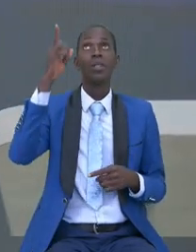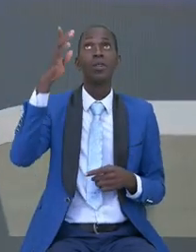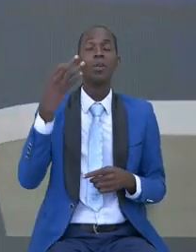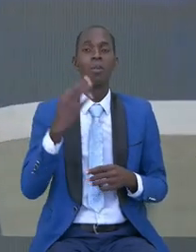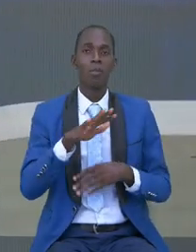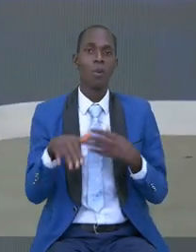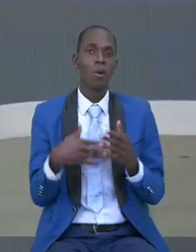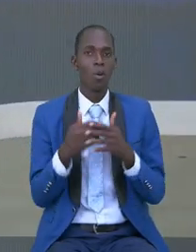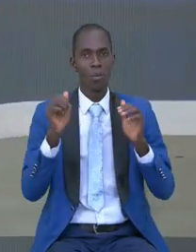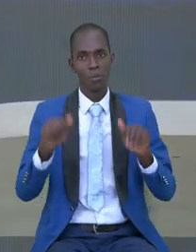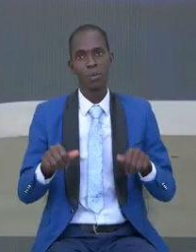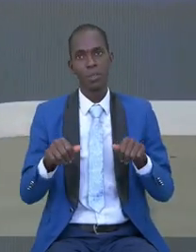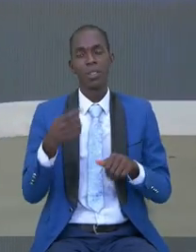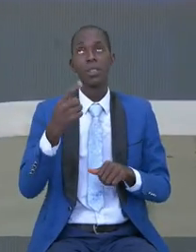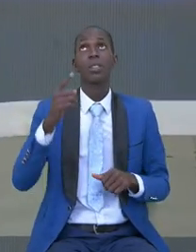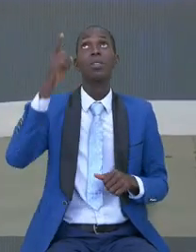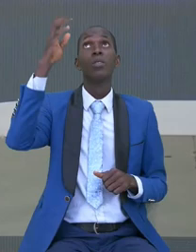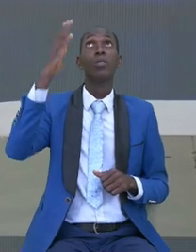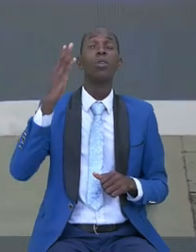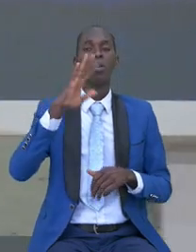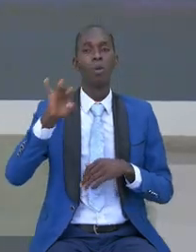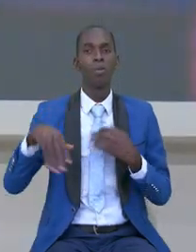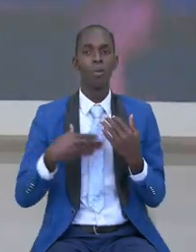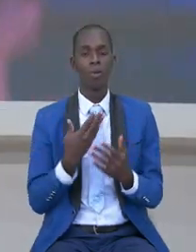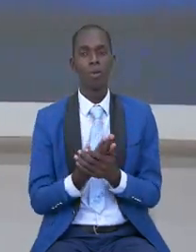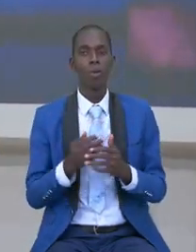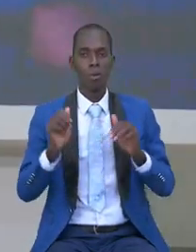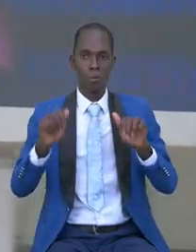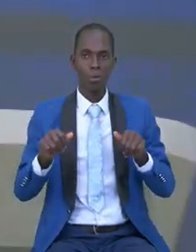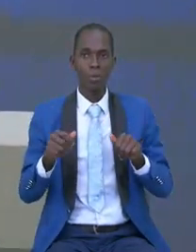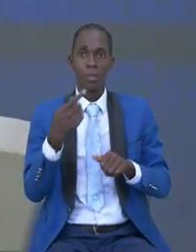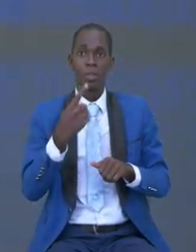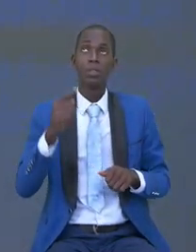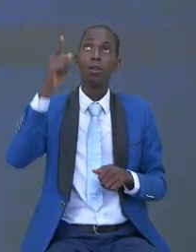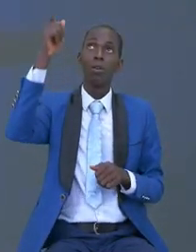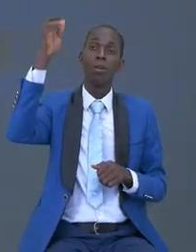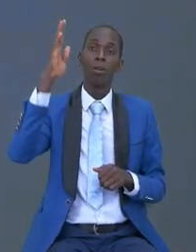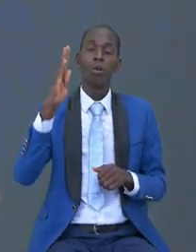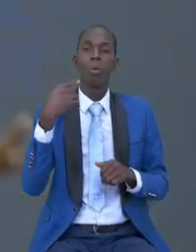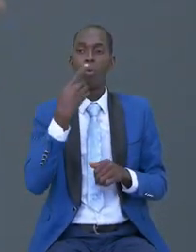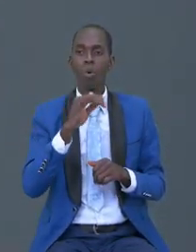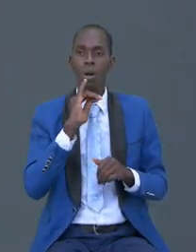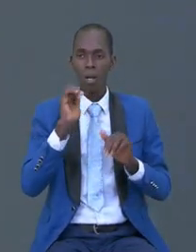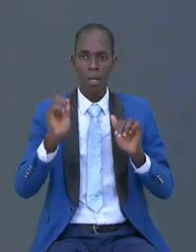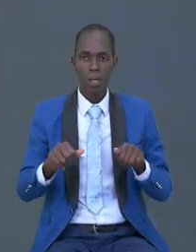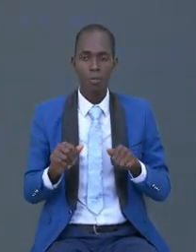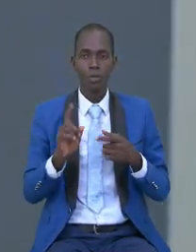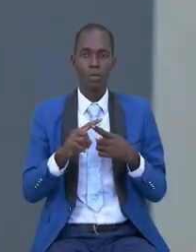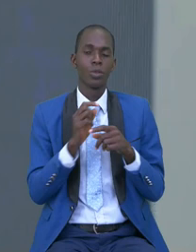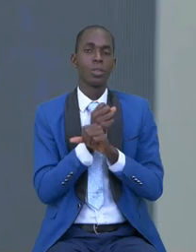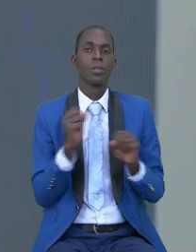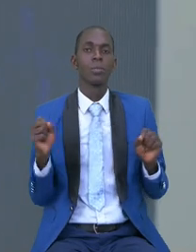possibilities. The God of all possibilities. The God who is able to